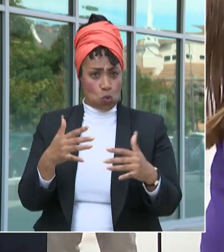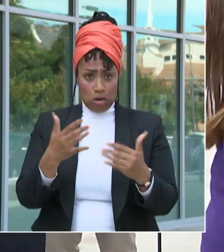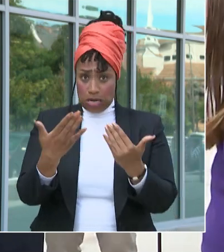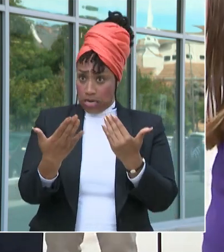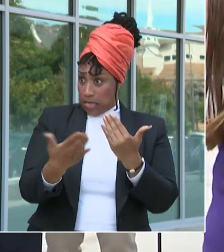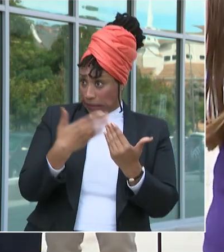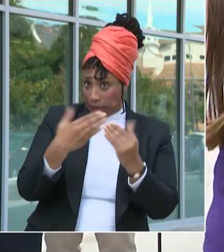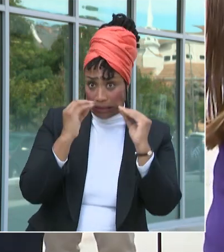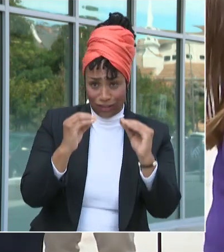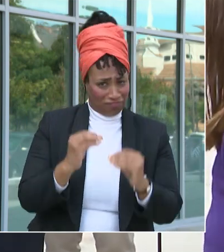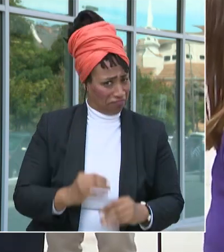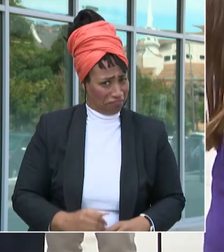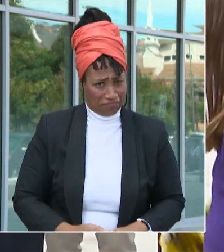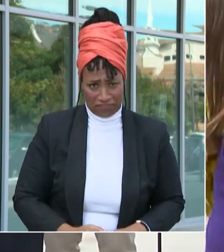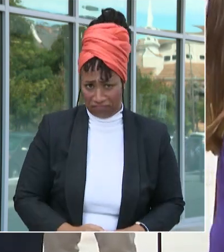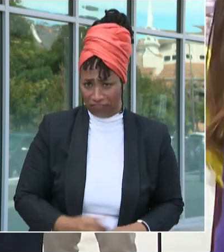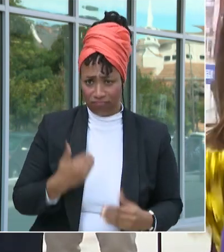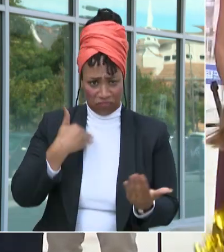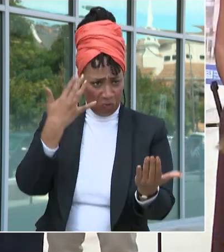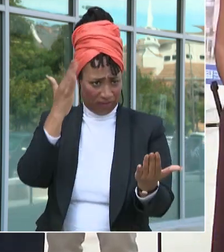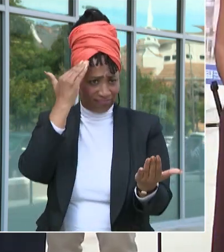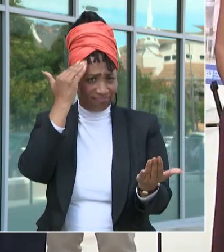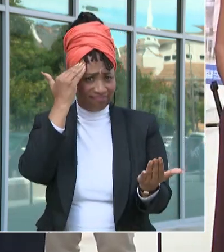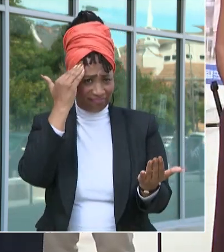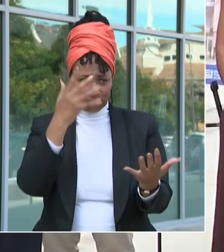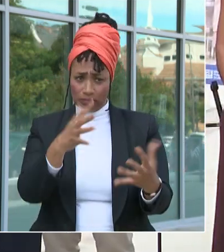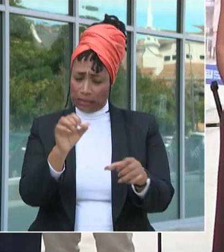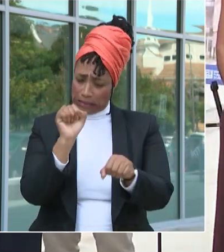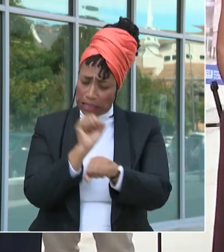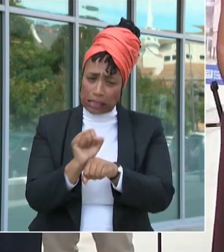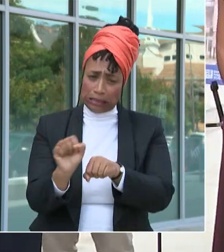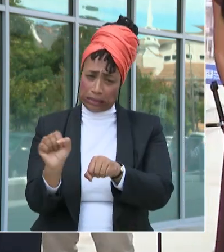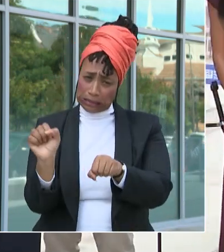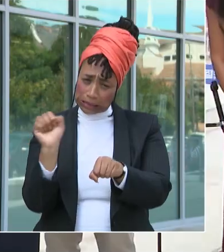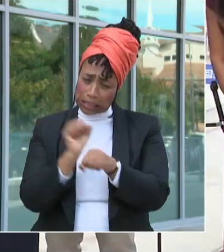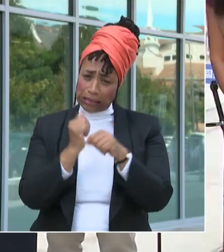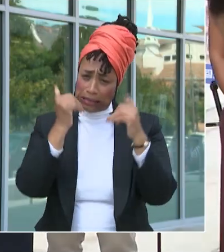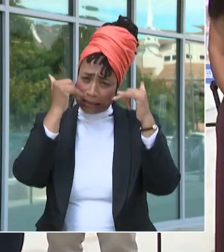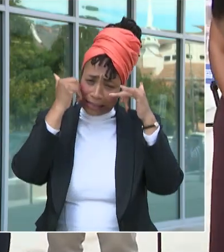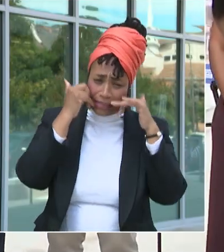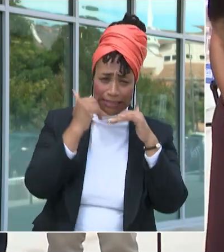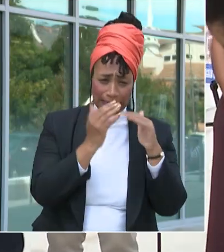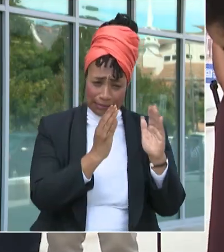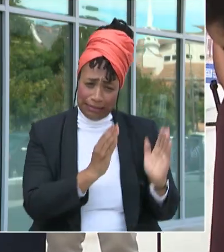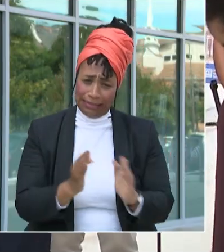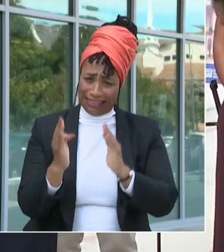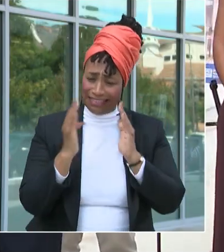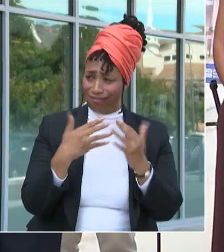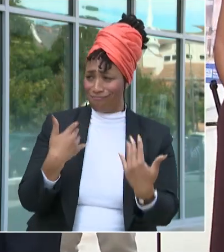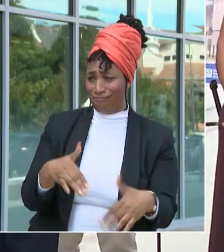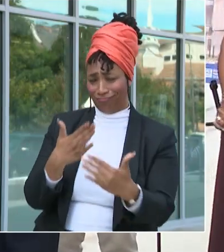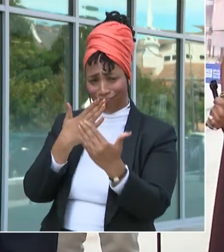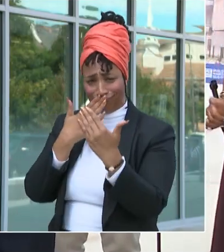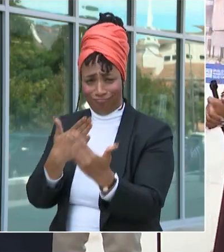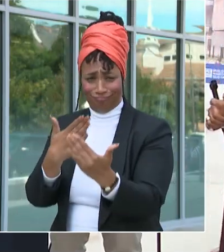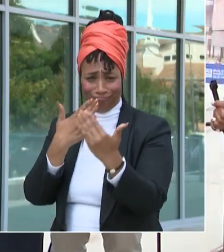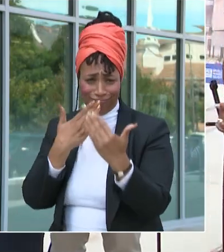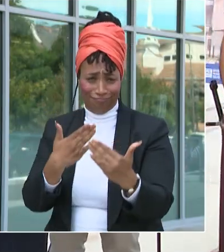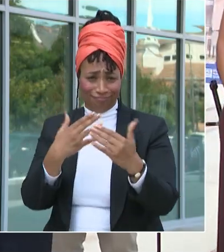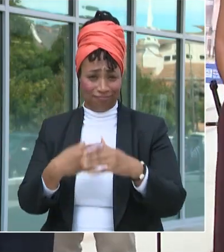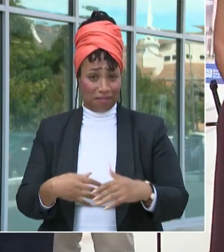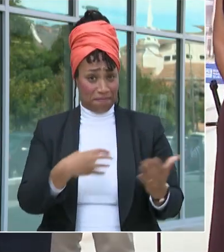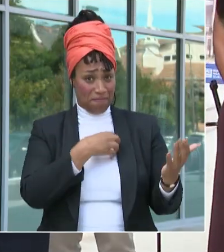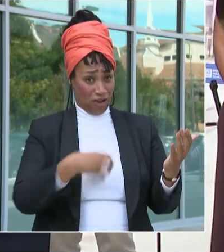youngest learners, and really pleased to welcome here today. Mayor Bowser, you said it best. DC Public Schools is on